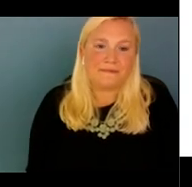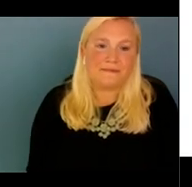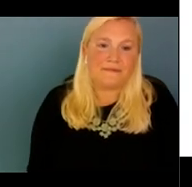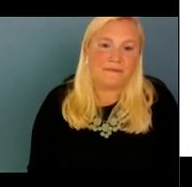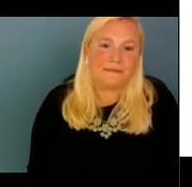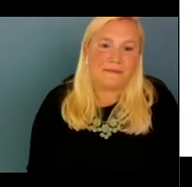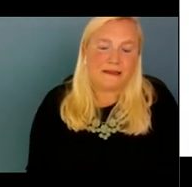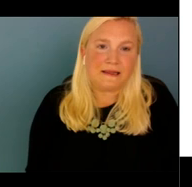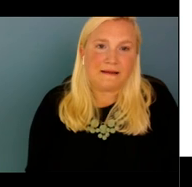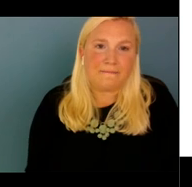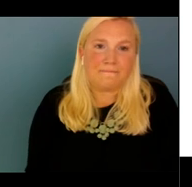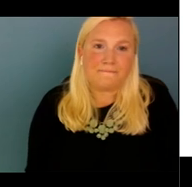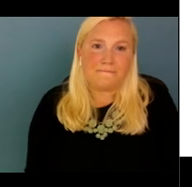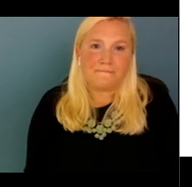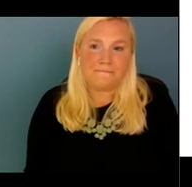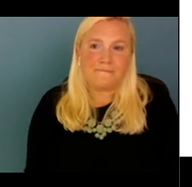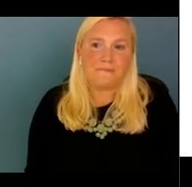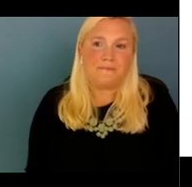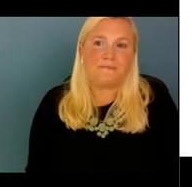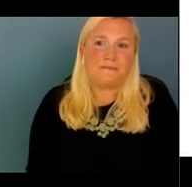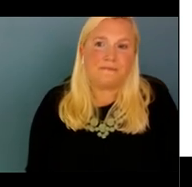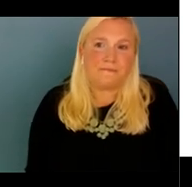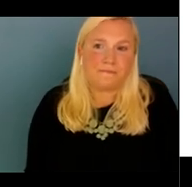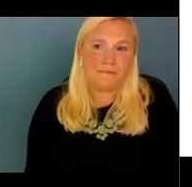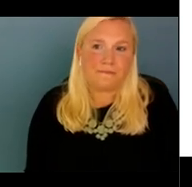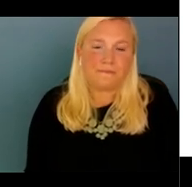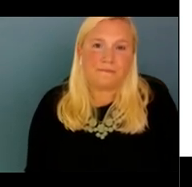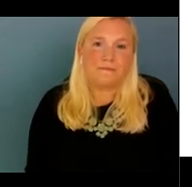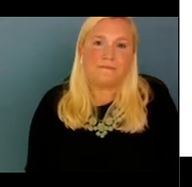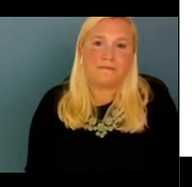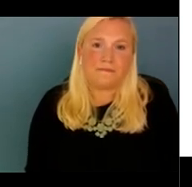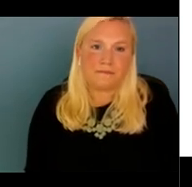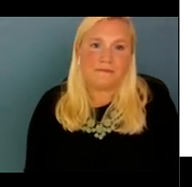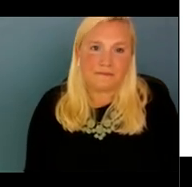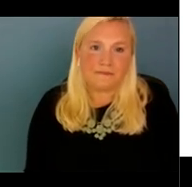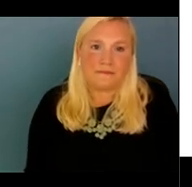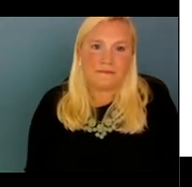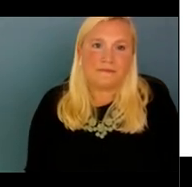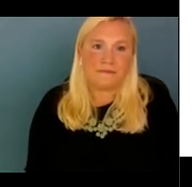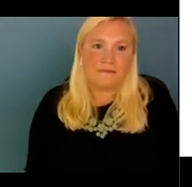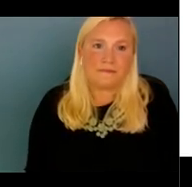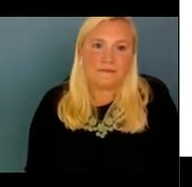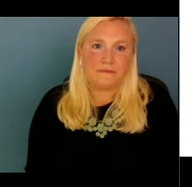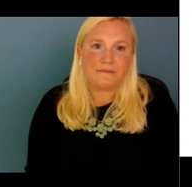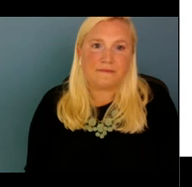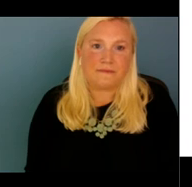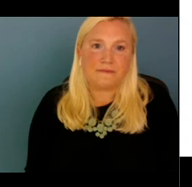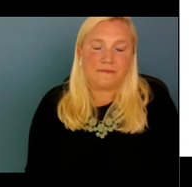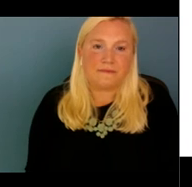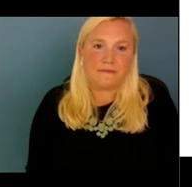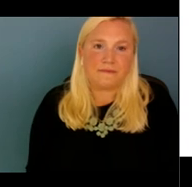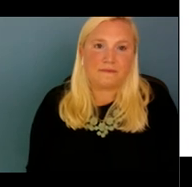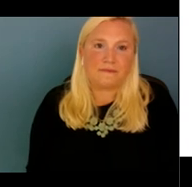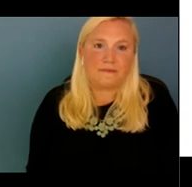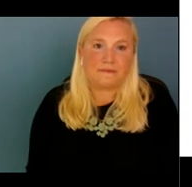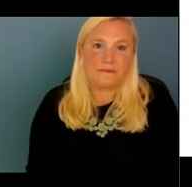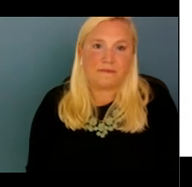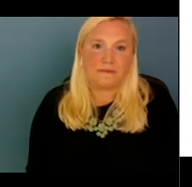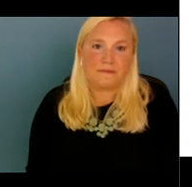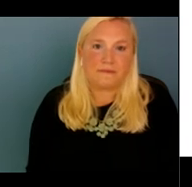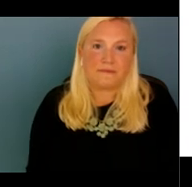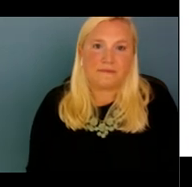practices might be, if we look to those fundamental principles, I have a paper coming out with Kurt Eggers